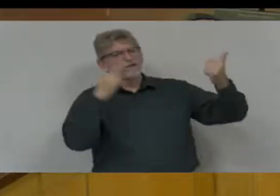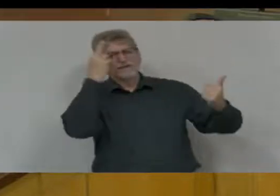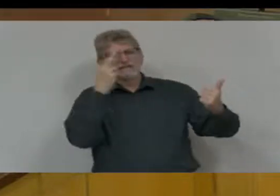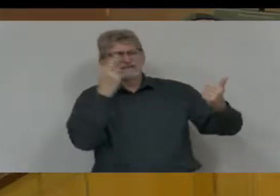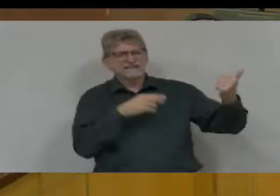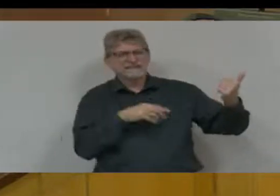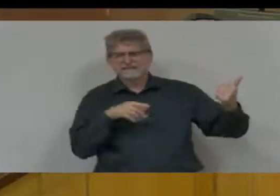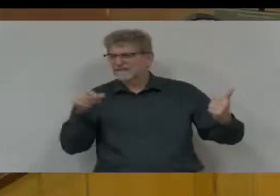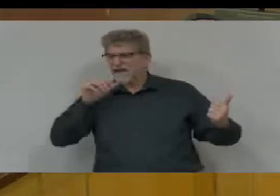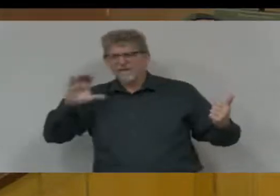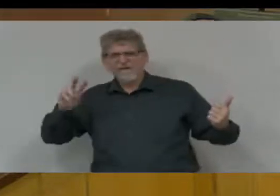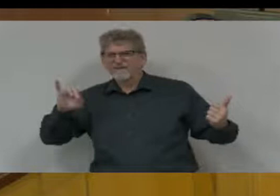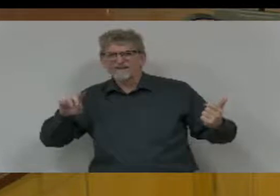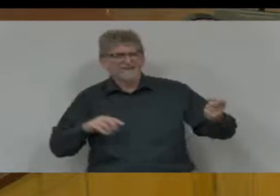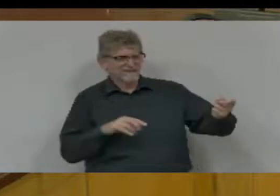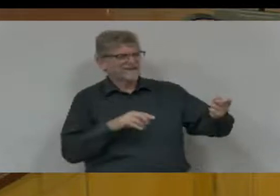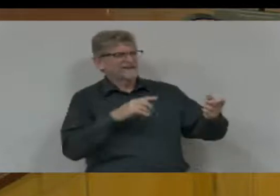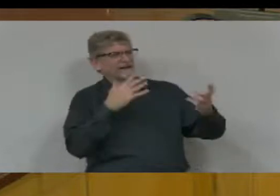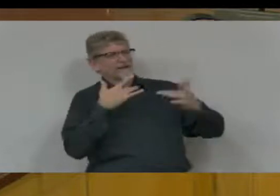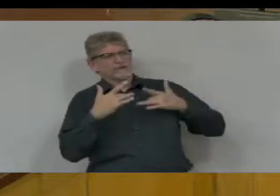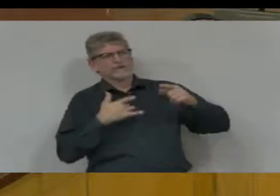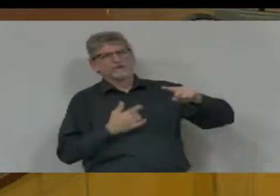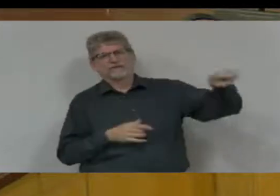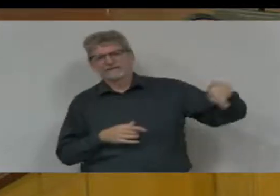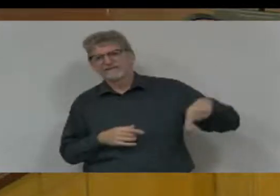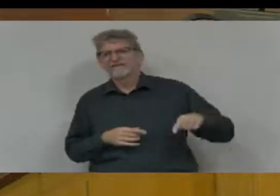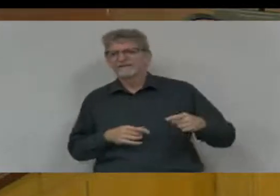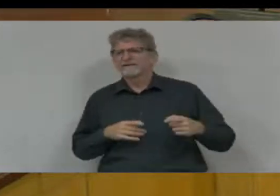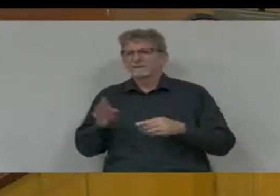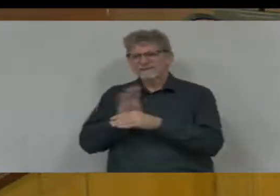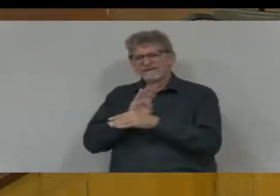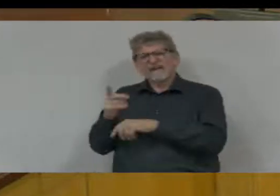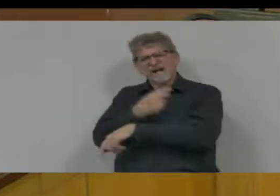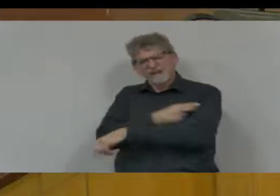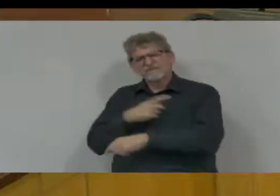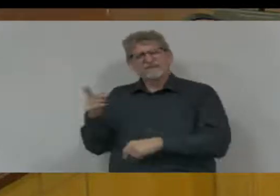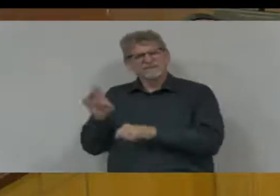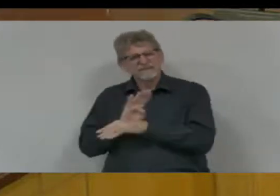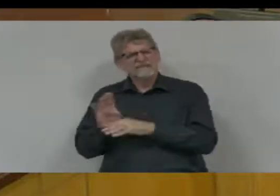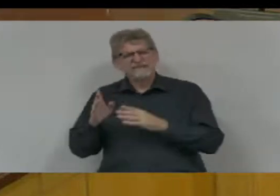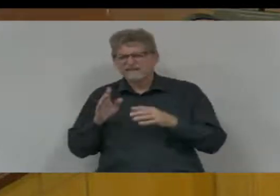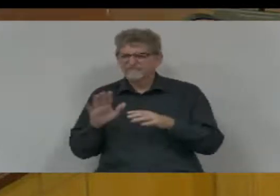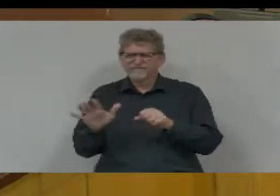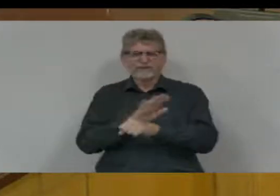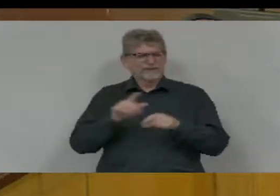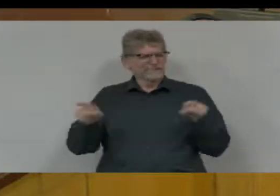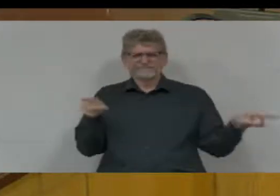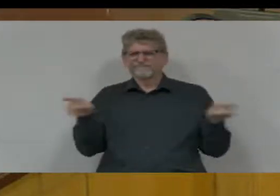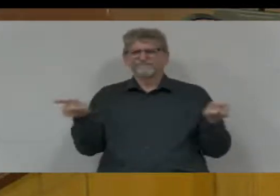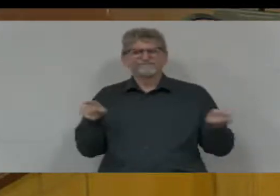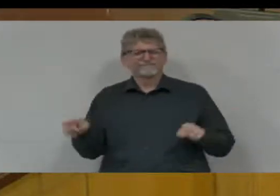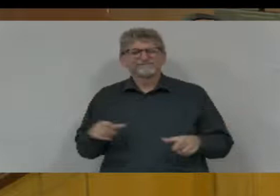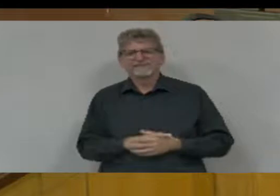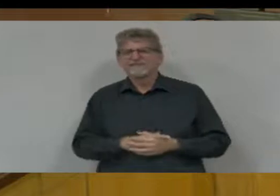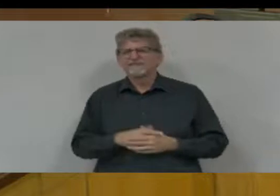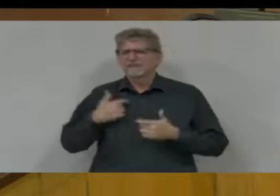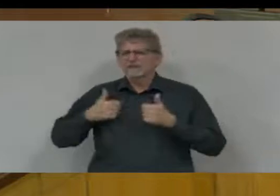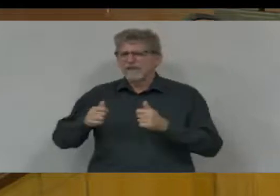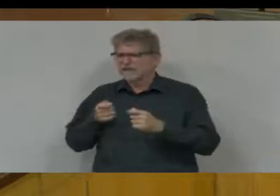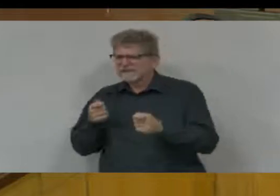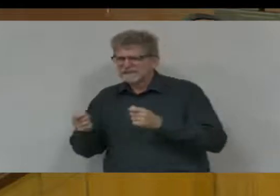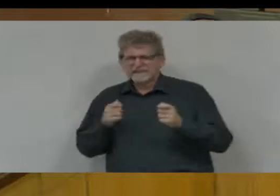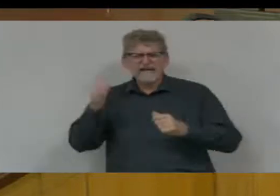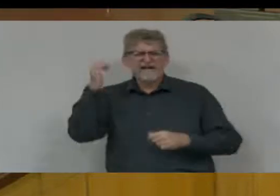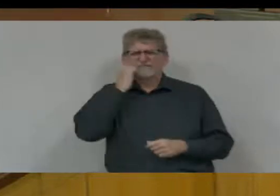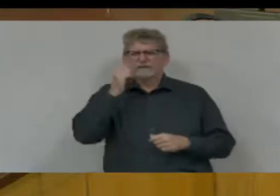are both busy and full at this point, and so we're managing that on a daily basis